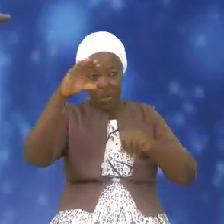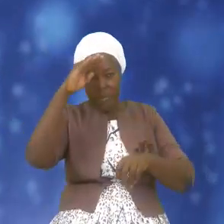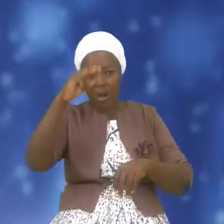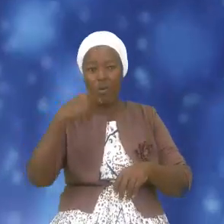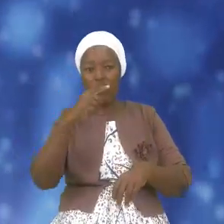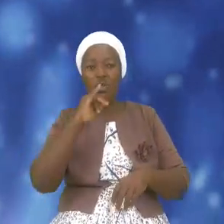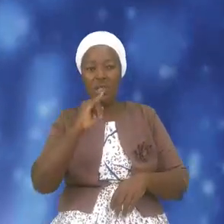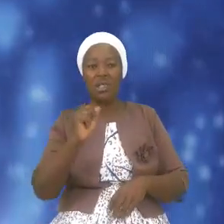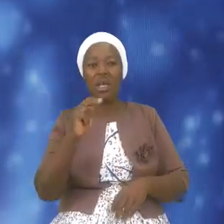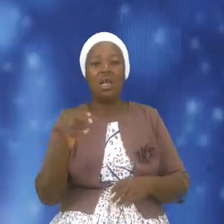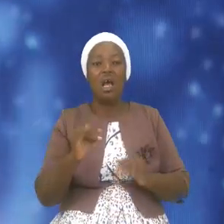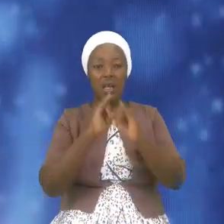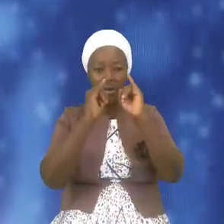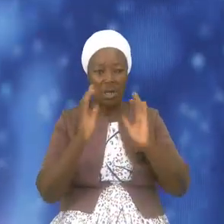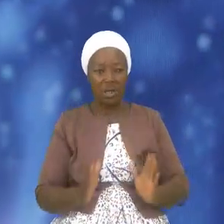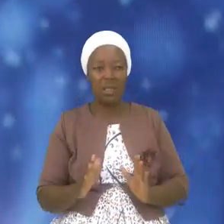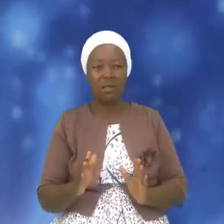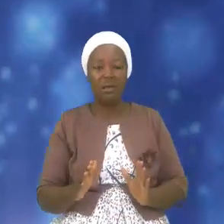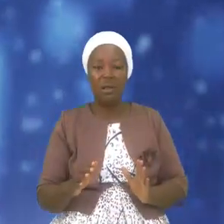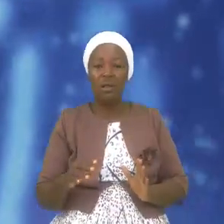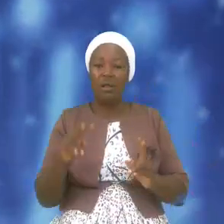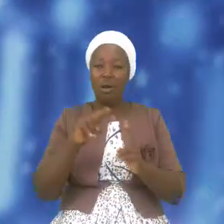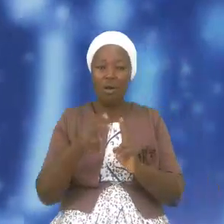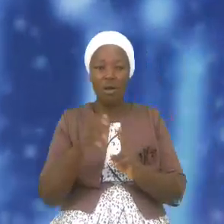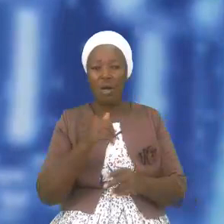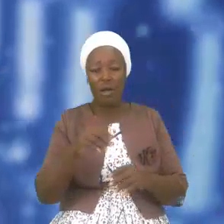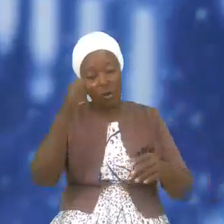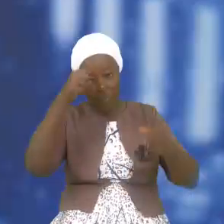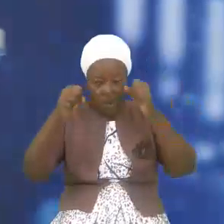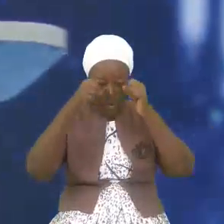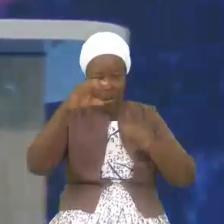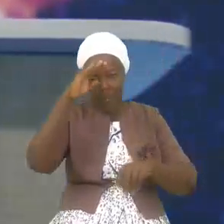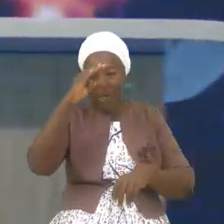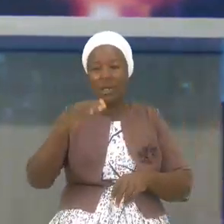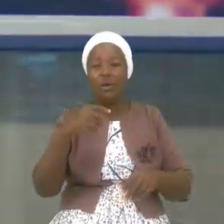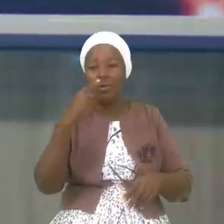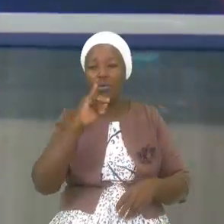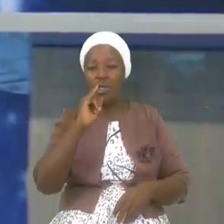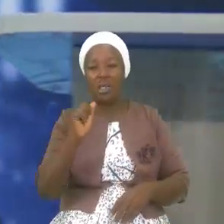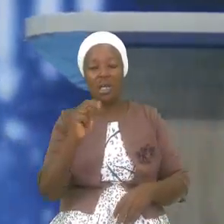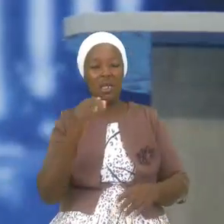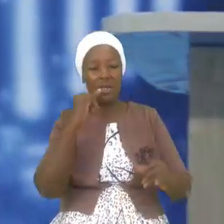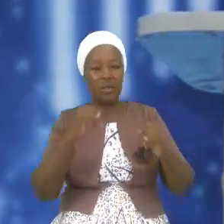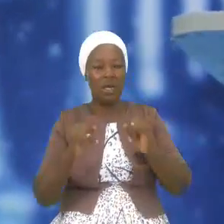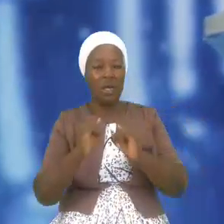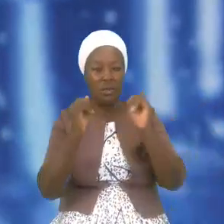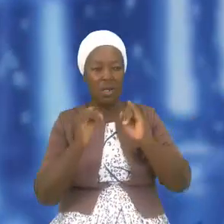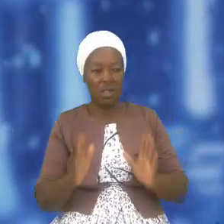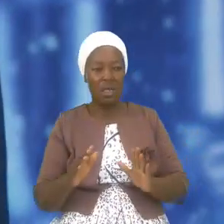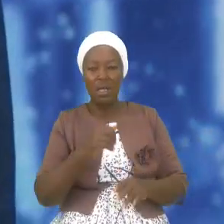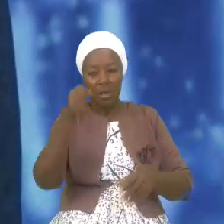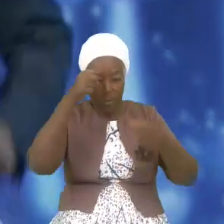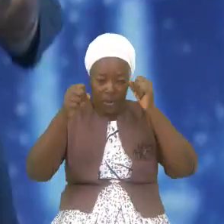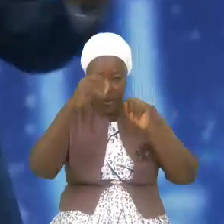man who is an idolater. A covetous man, he wants money and he makes money the